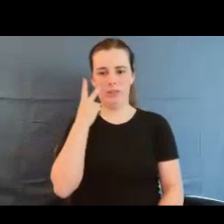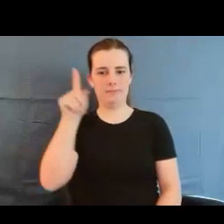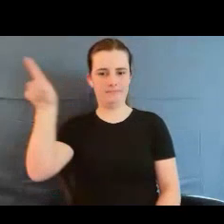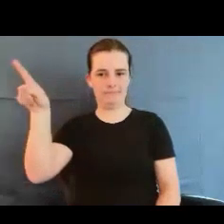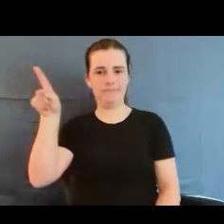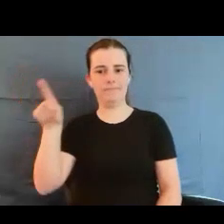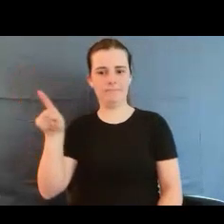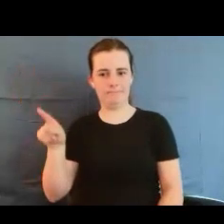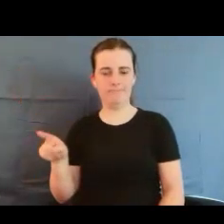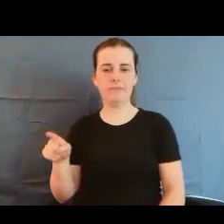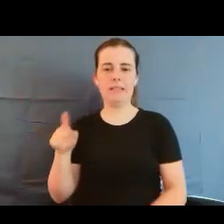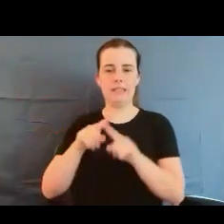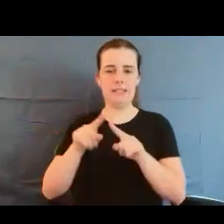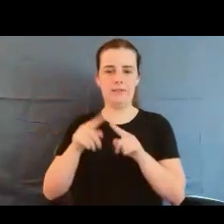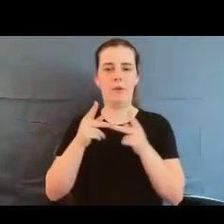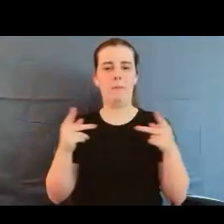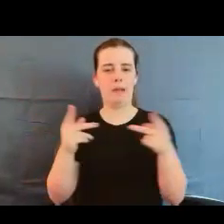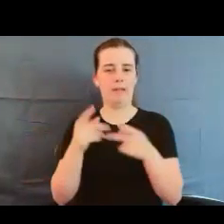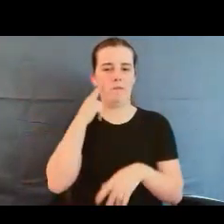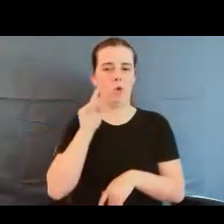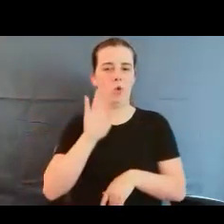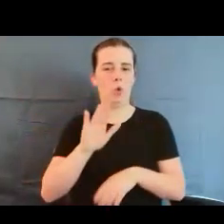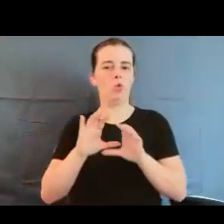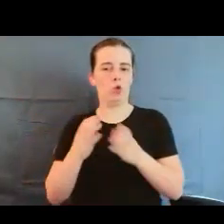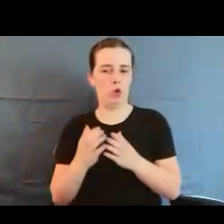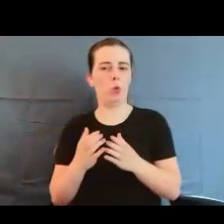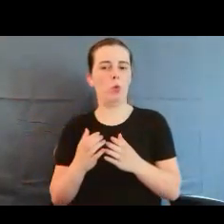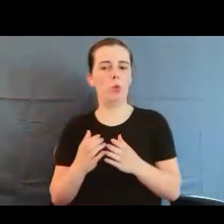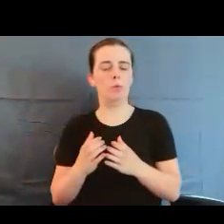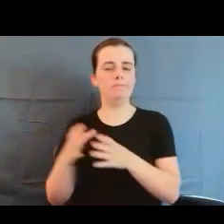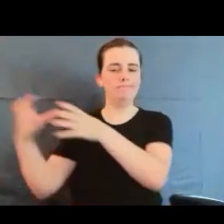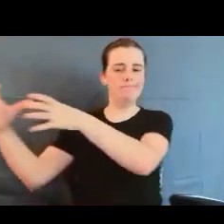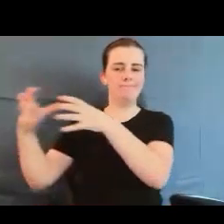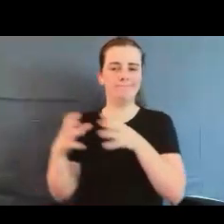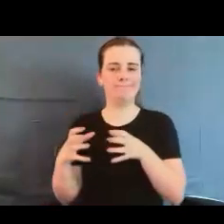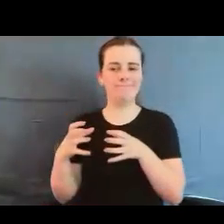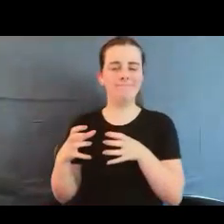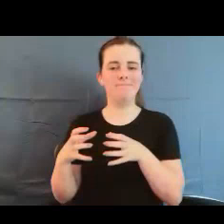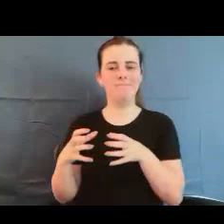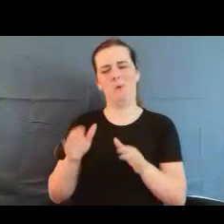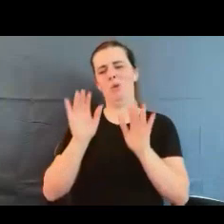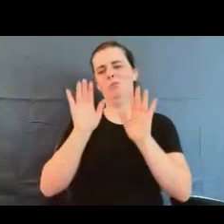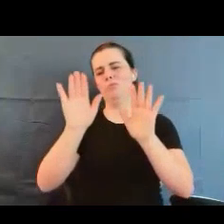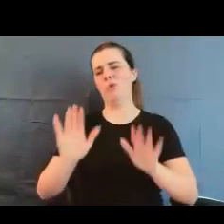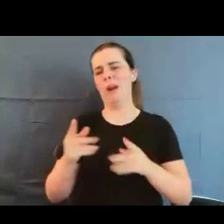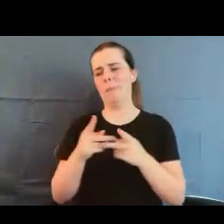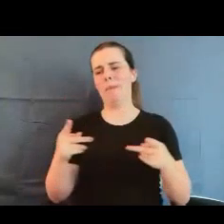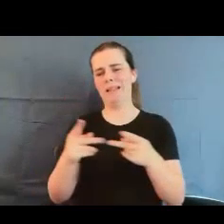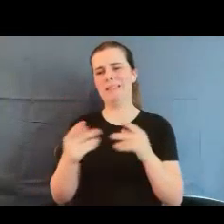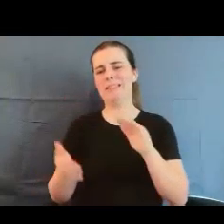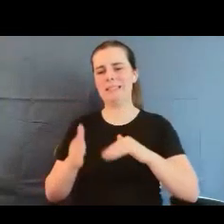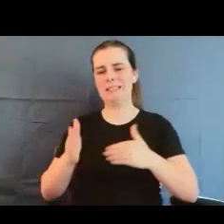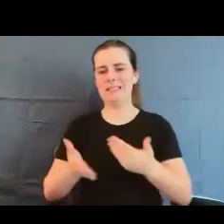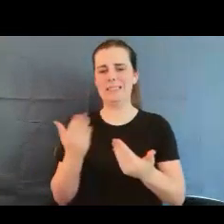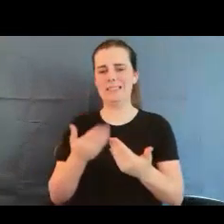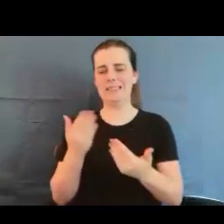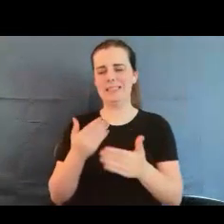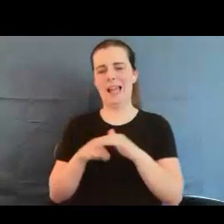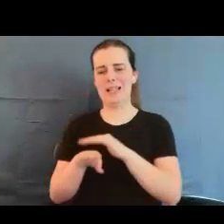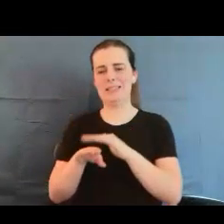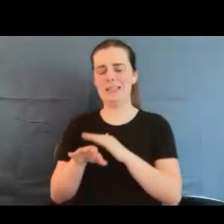2, and the finish. So great places for your crew to be though, because they're easy access usually.